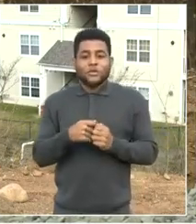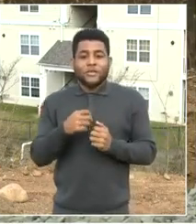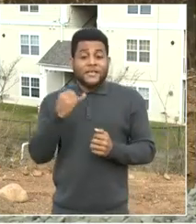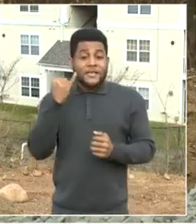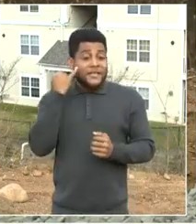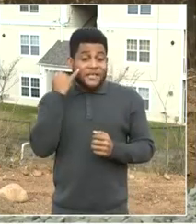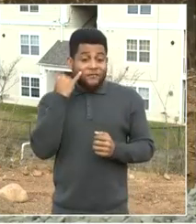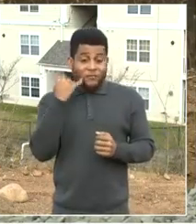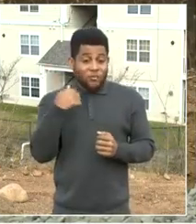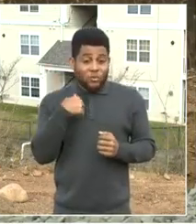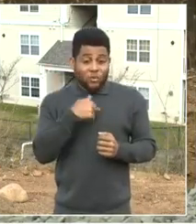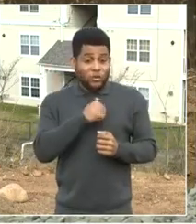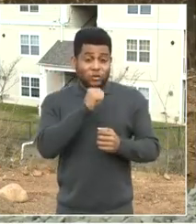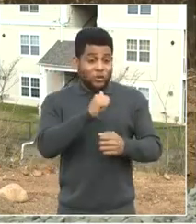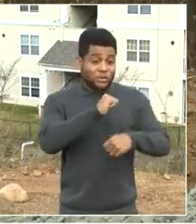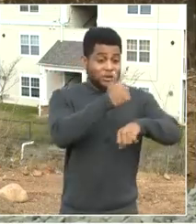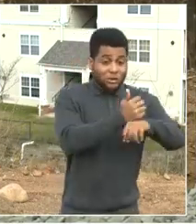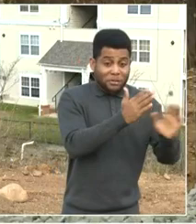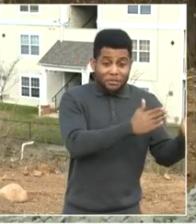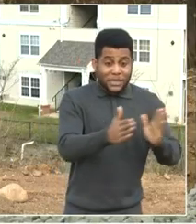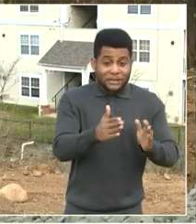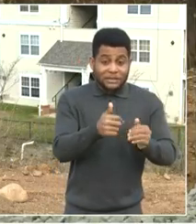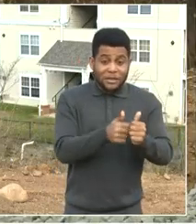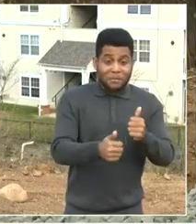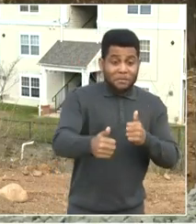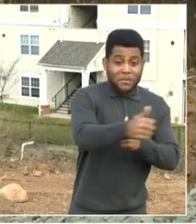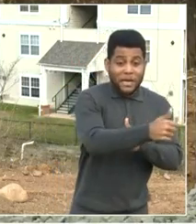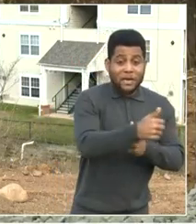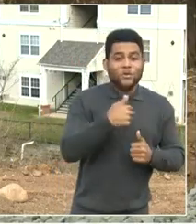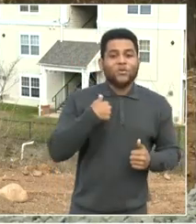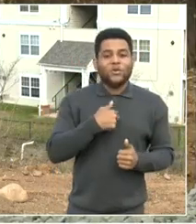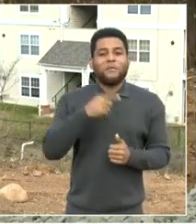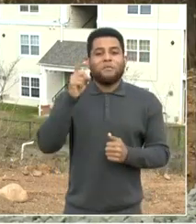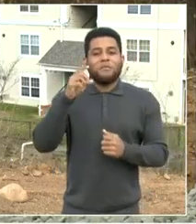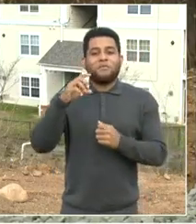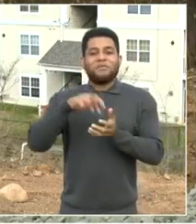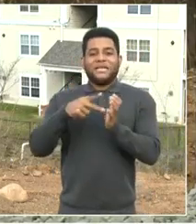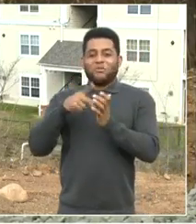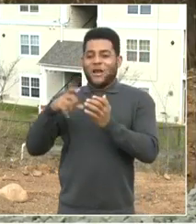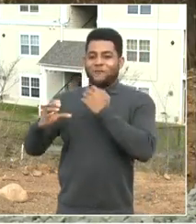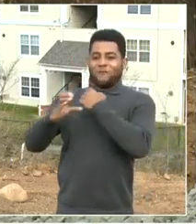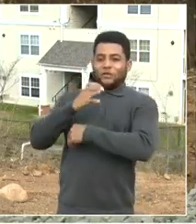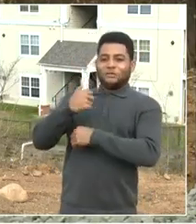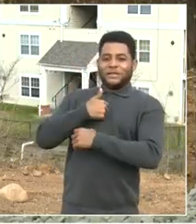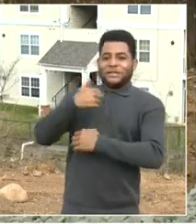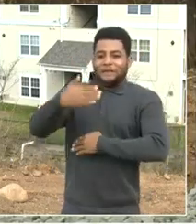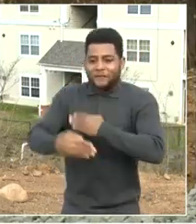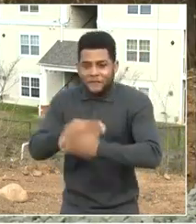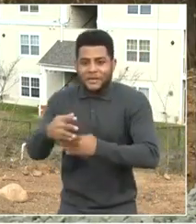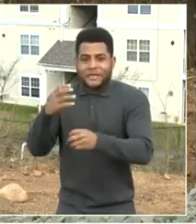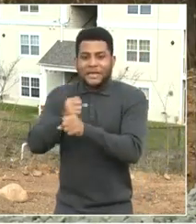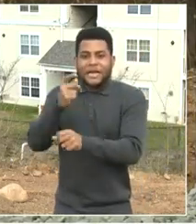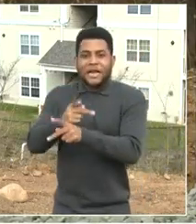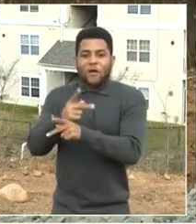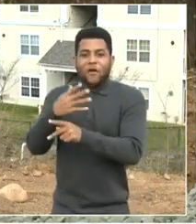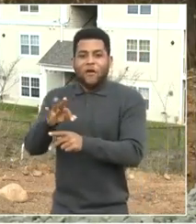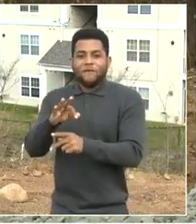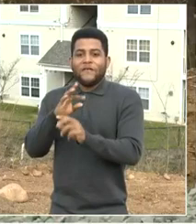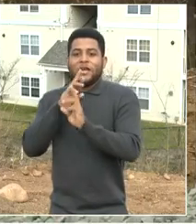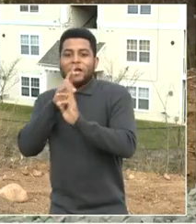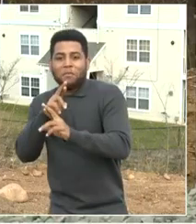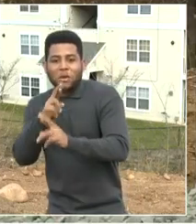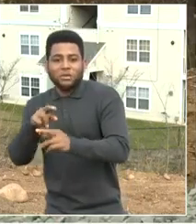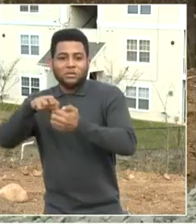etc. We've rolled some of those dollars into those kind of projects as well. So it's an amazing tool. We got great folks. We have amazing support from the